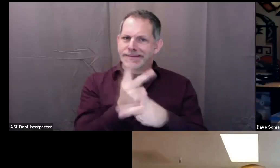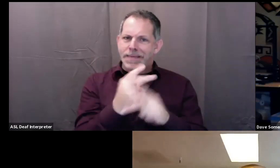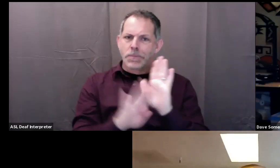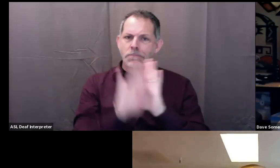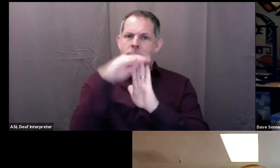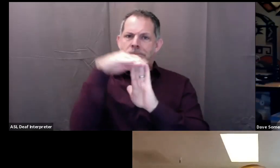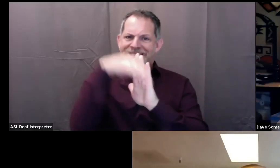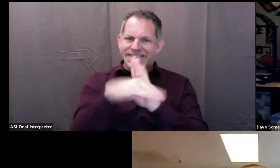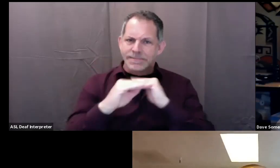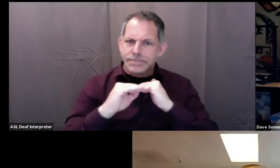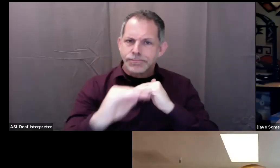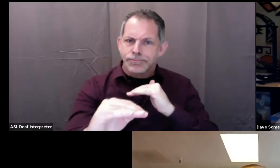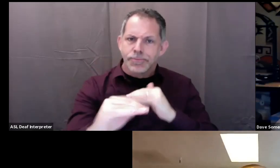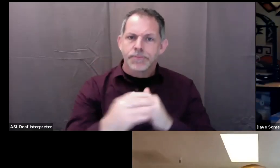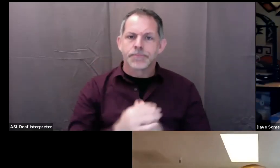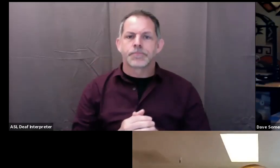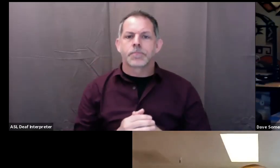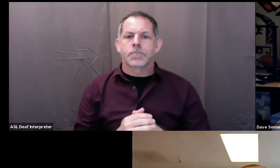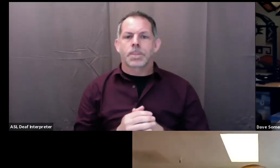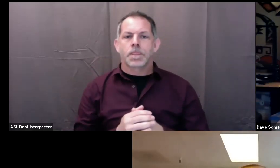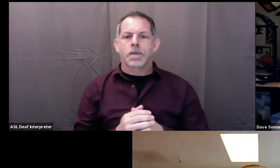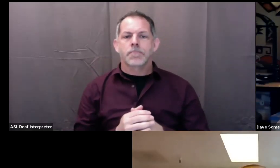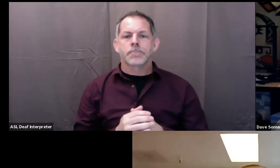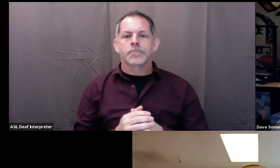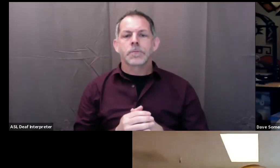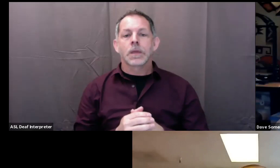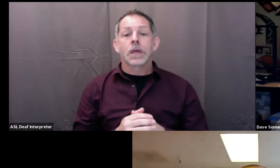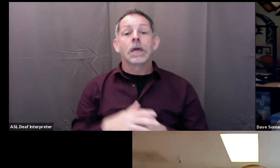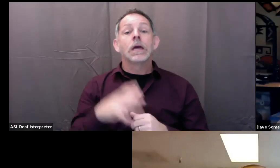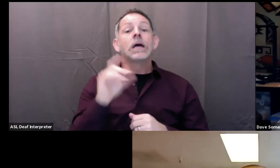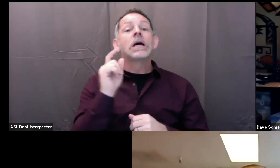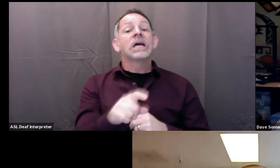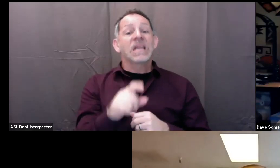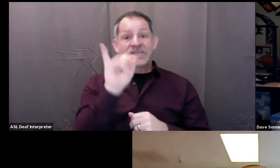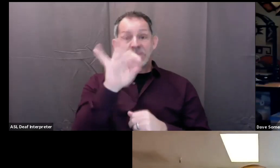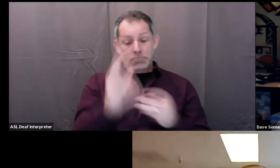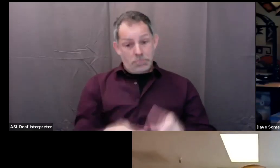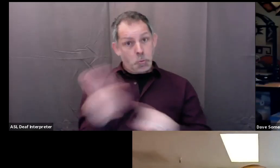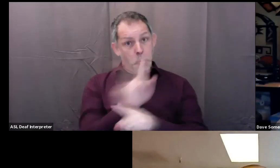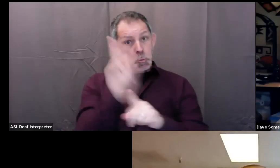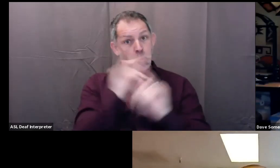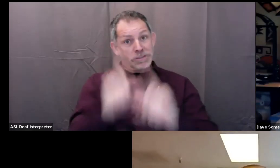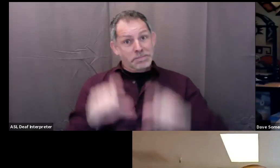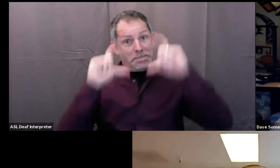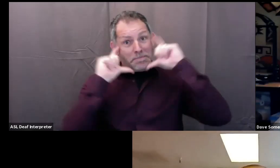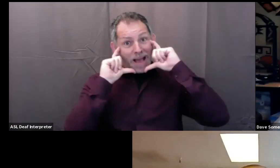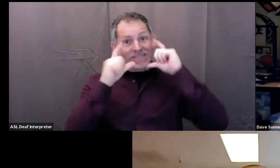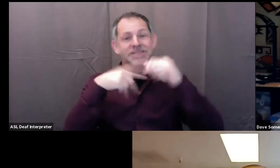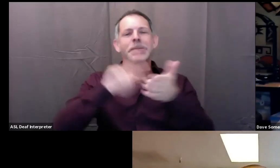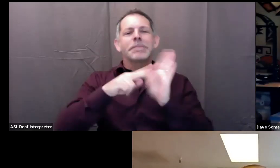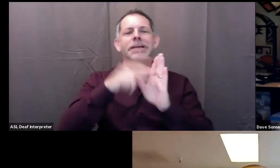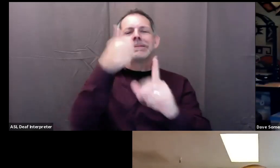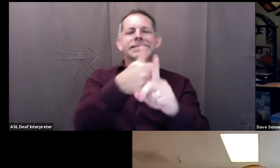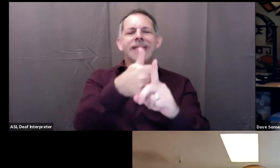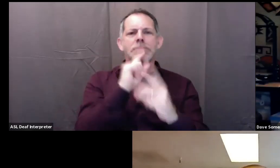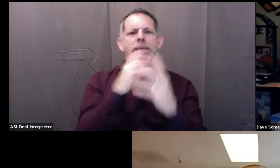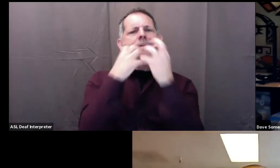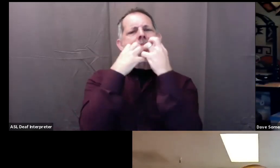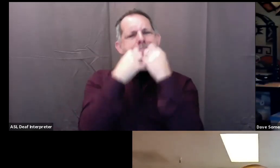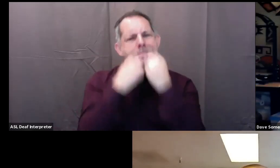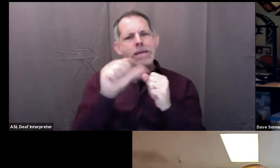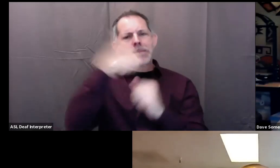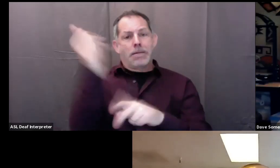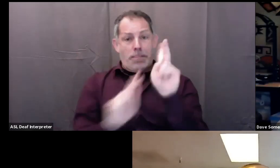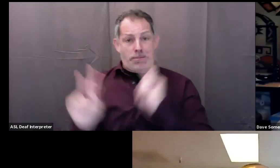care about the people you're around, your neighbors, your friends, other members of the public, just out and